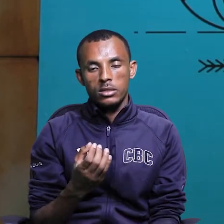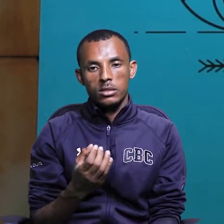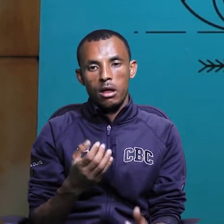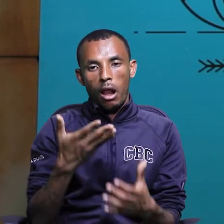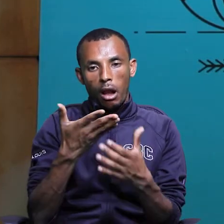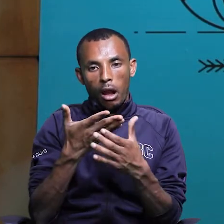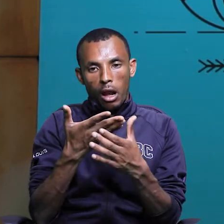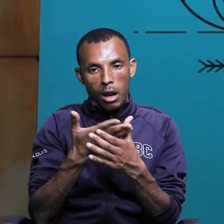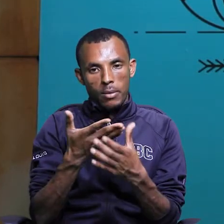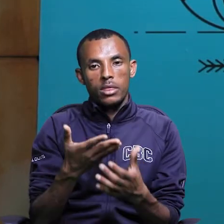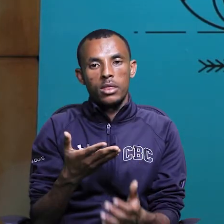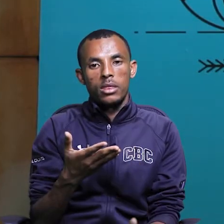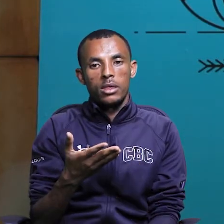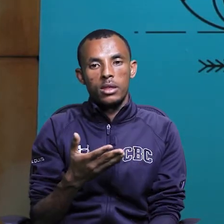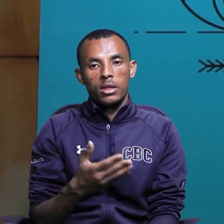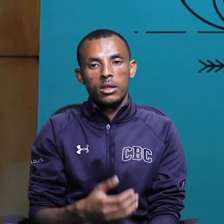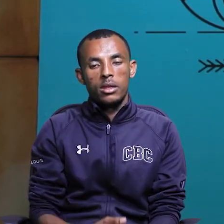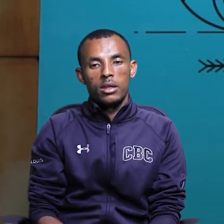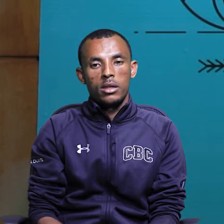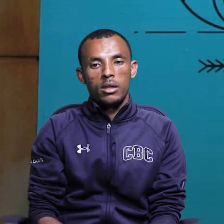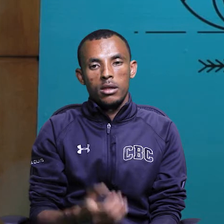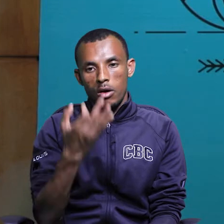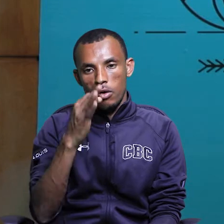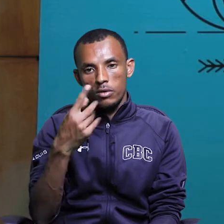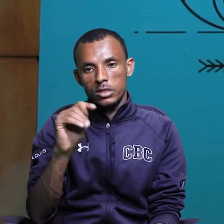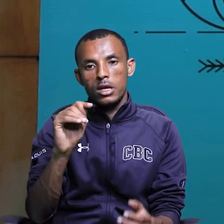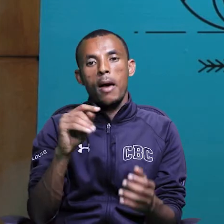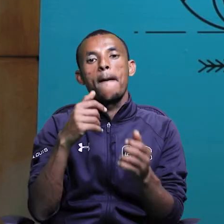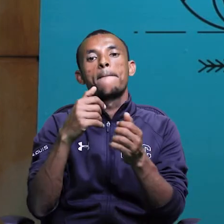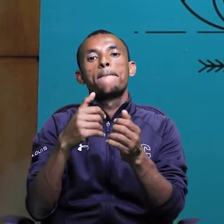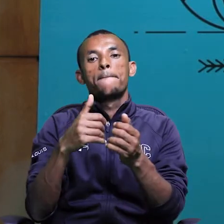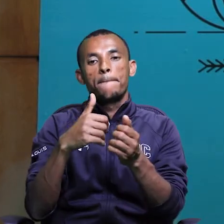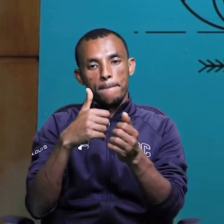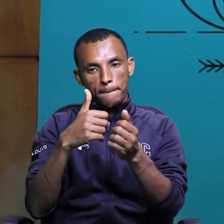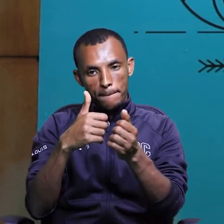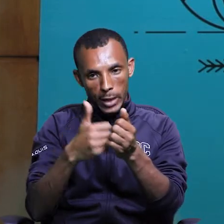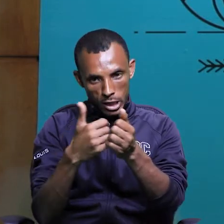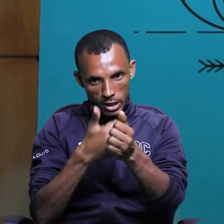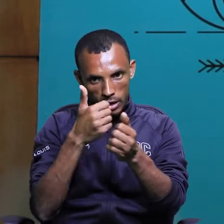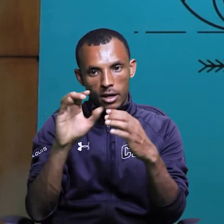limit of the preceding class.